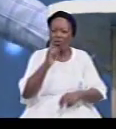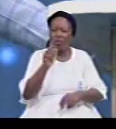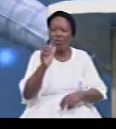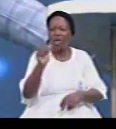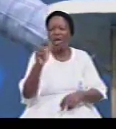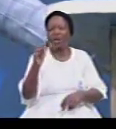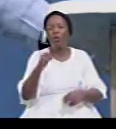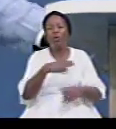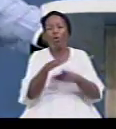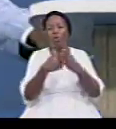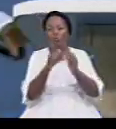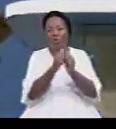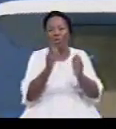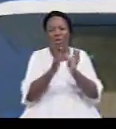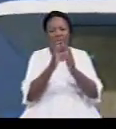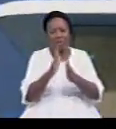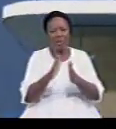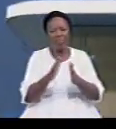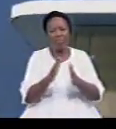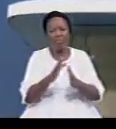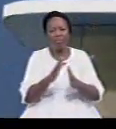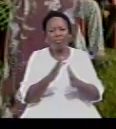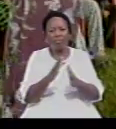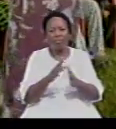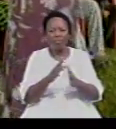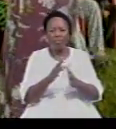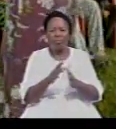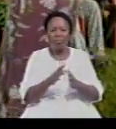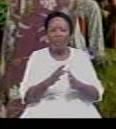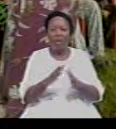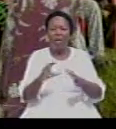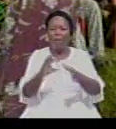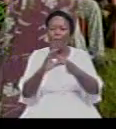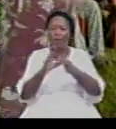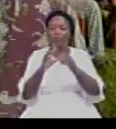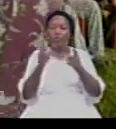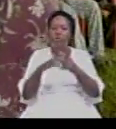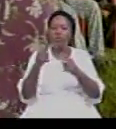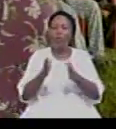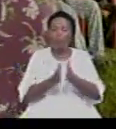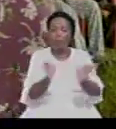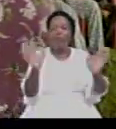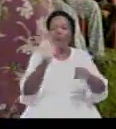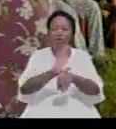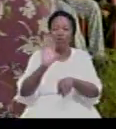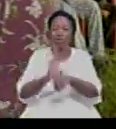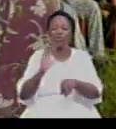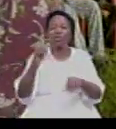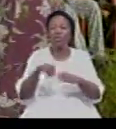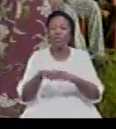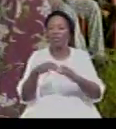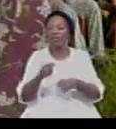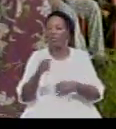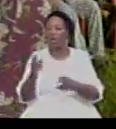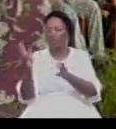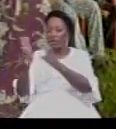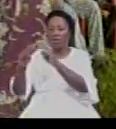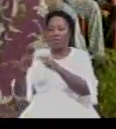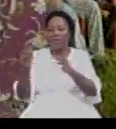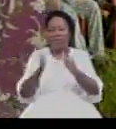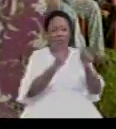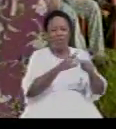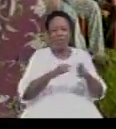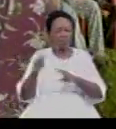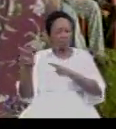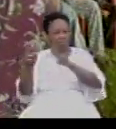altogether Christian. Belonging to the popular church in town, They said, look around, you'll find,